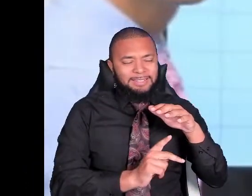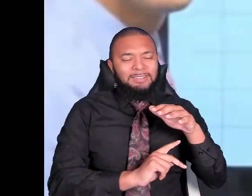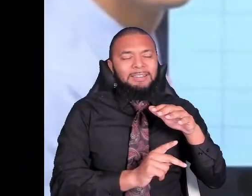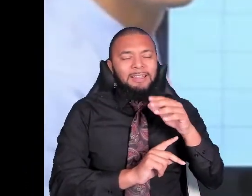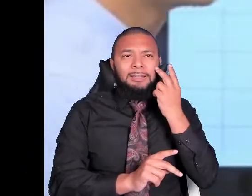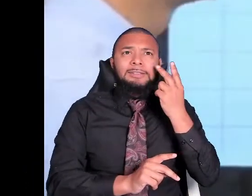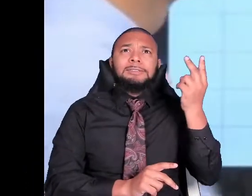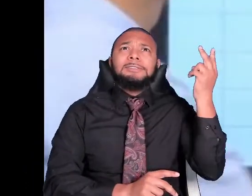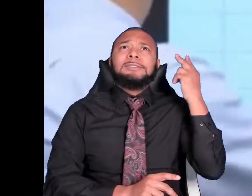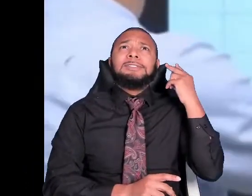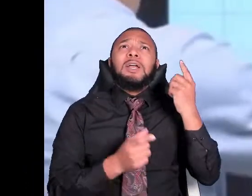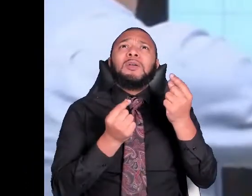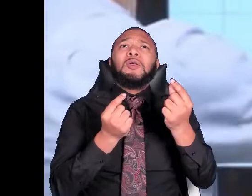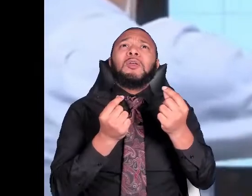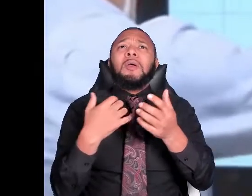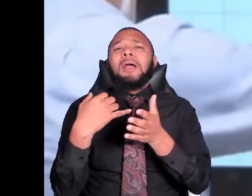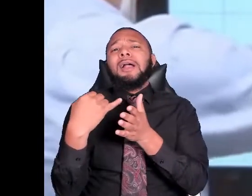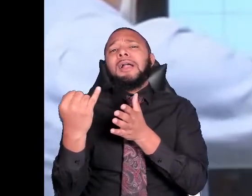and color.